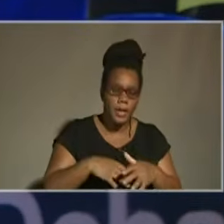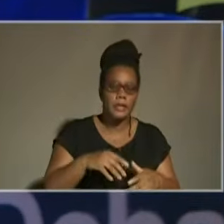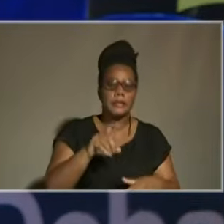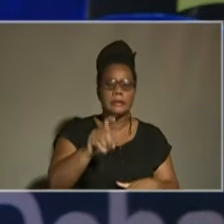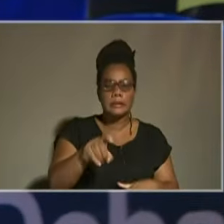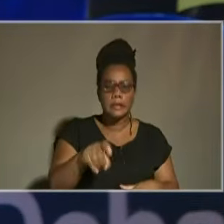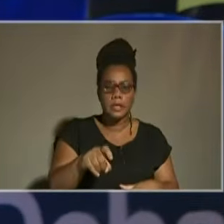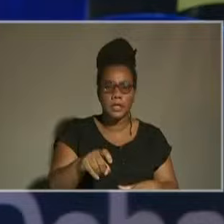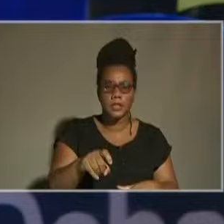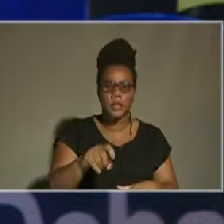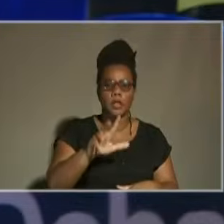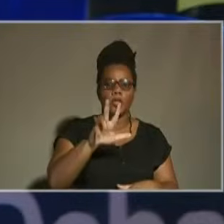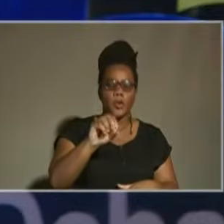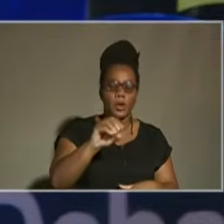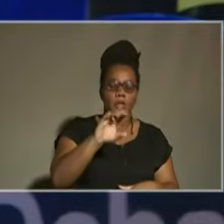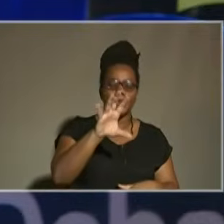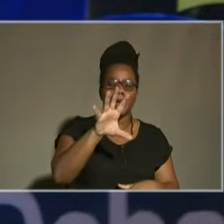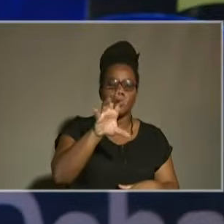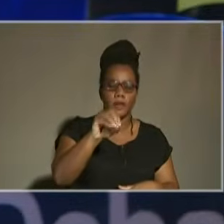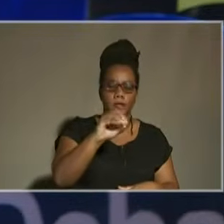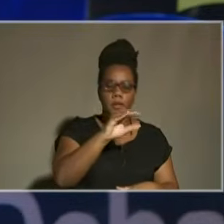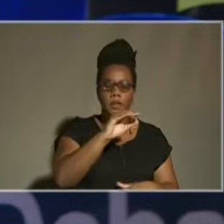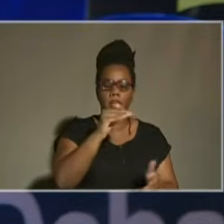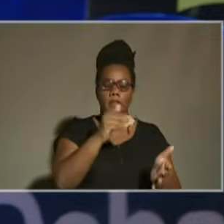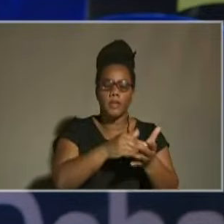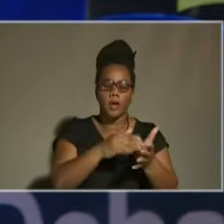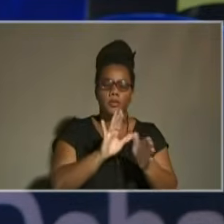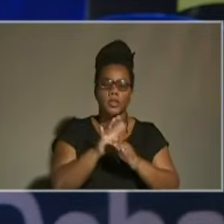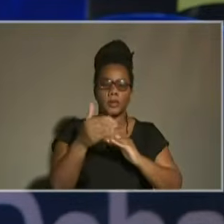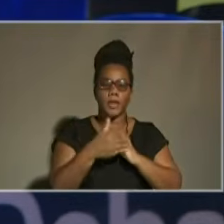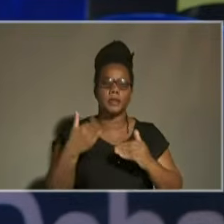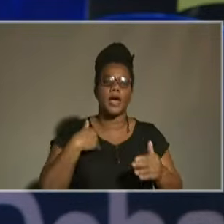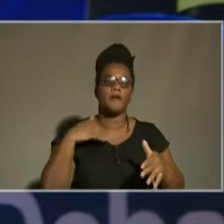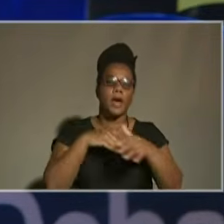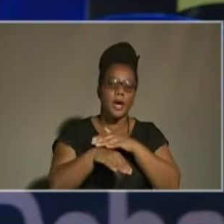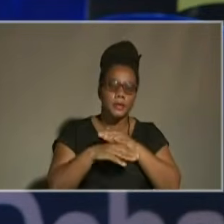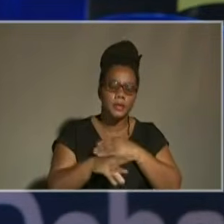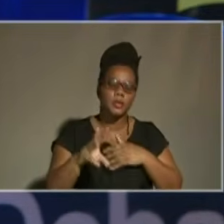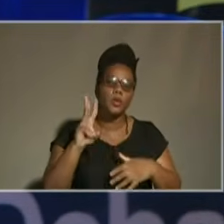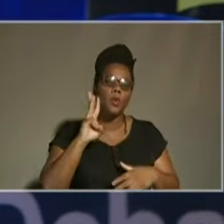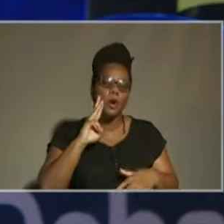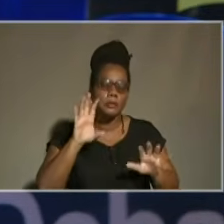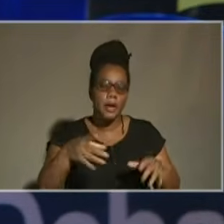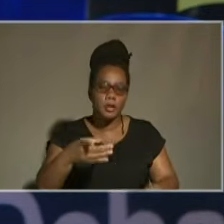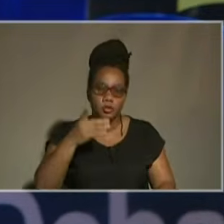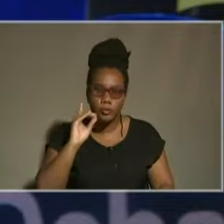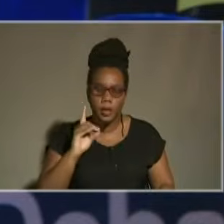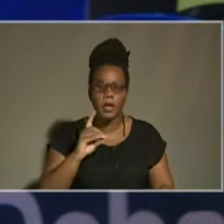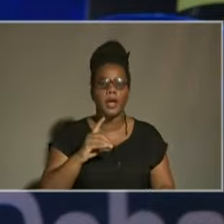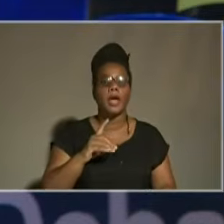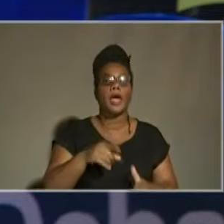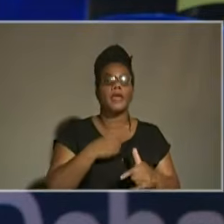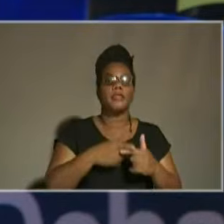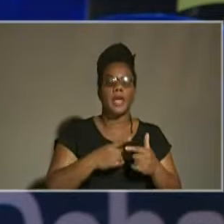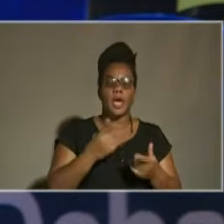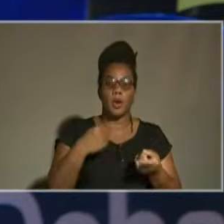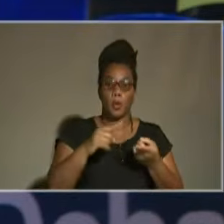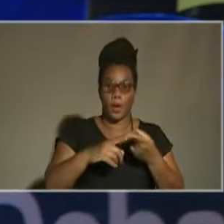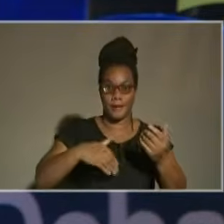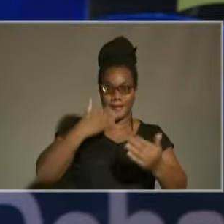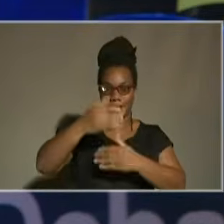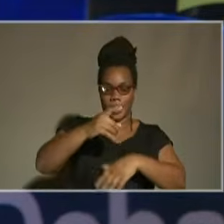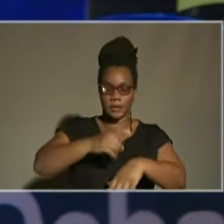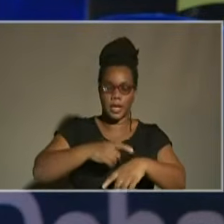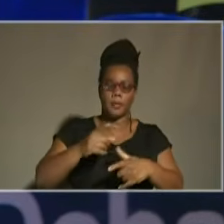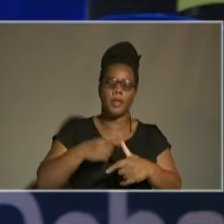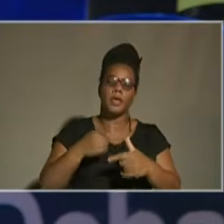350,000 Jamaicans have access to potable water, and in our next term, we will ensure that the